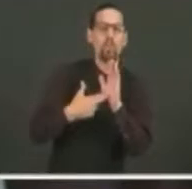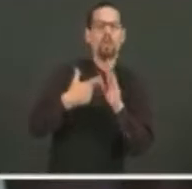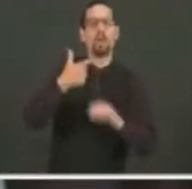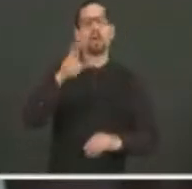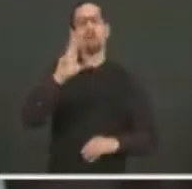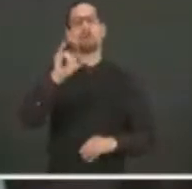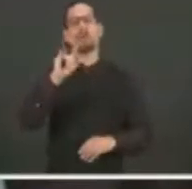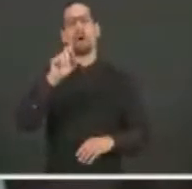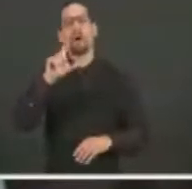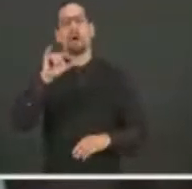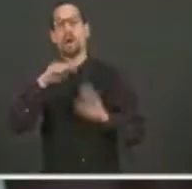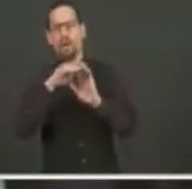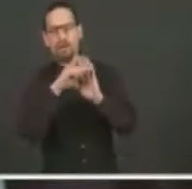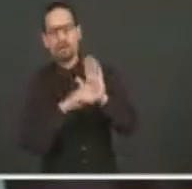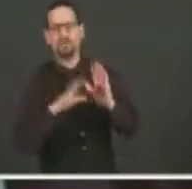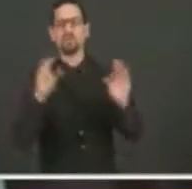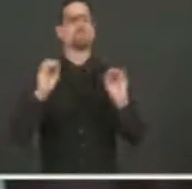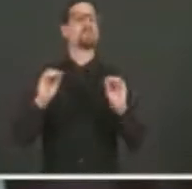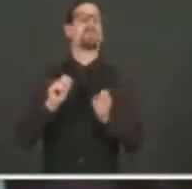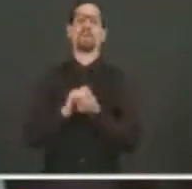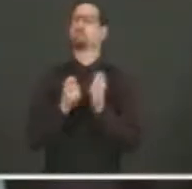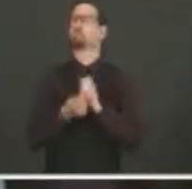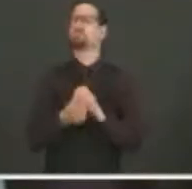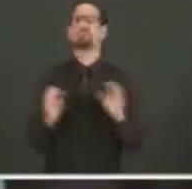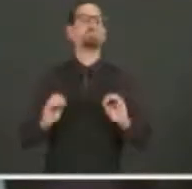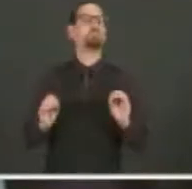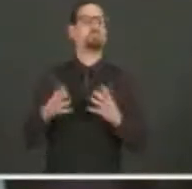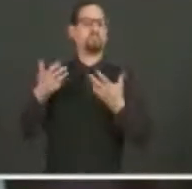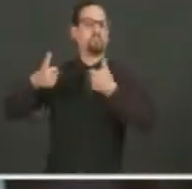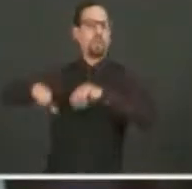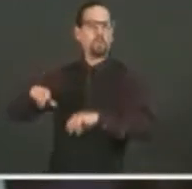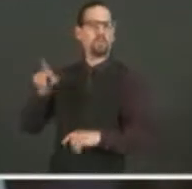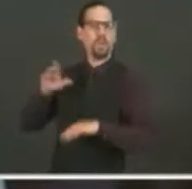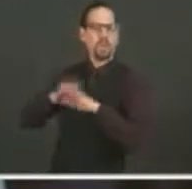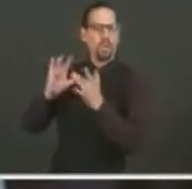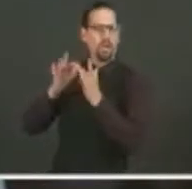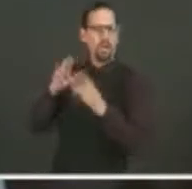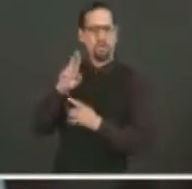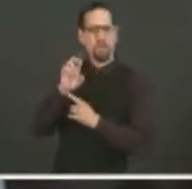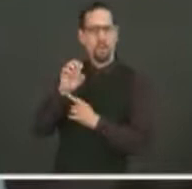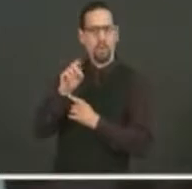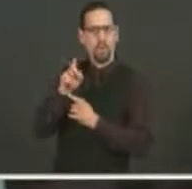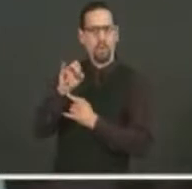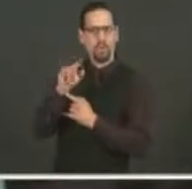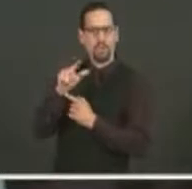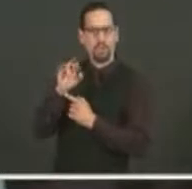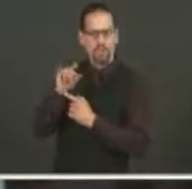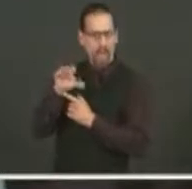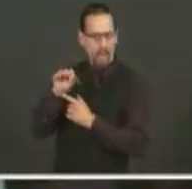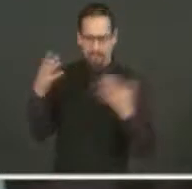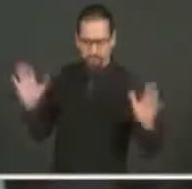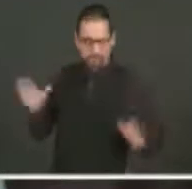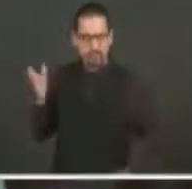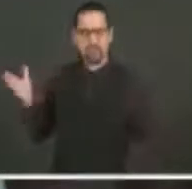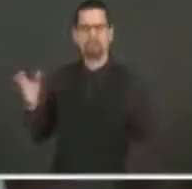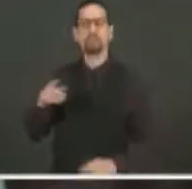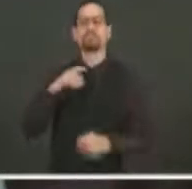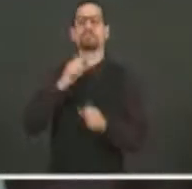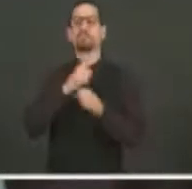guidance. We already have approved plans for almost 9,000 spots for kids for summer